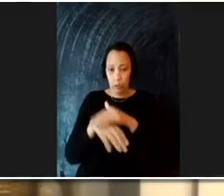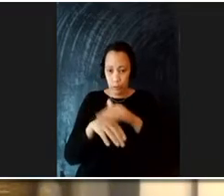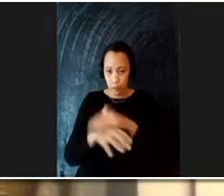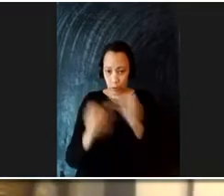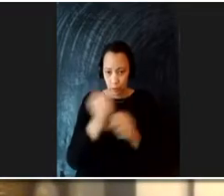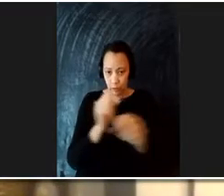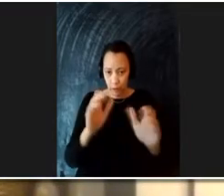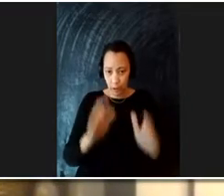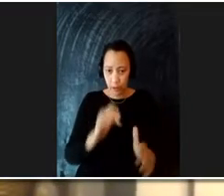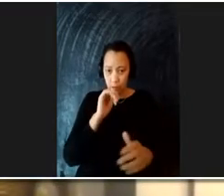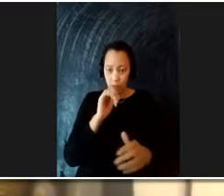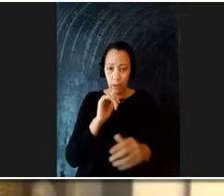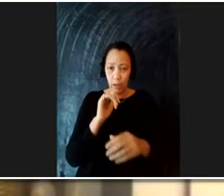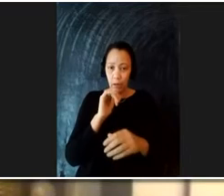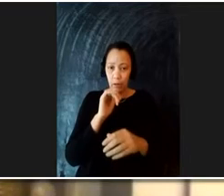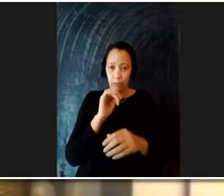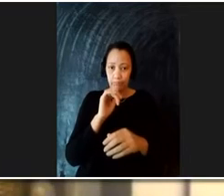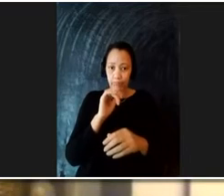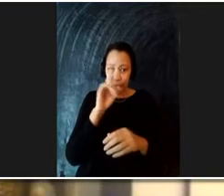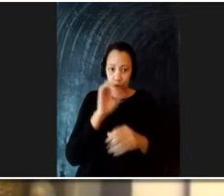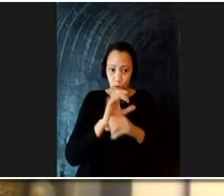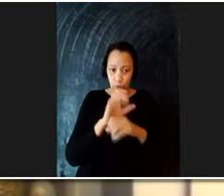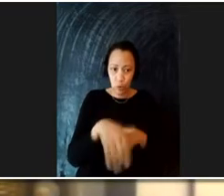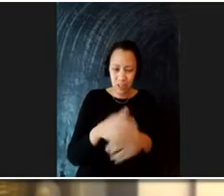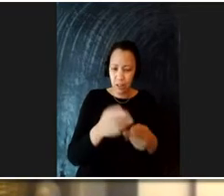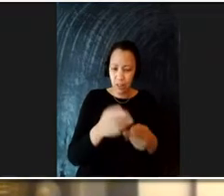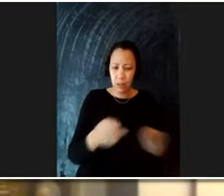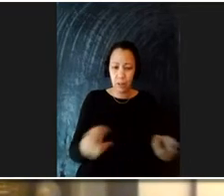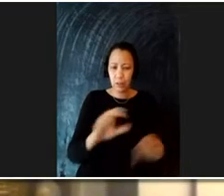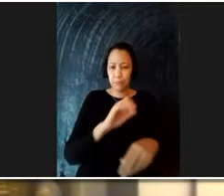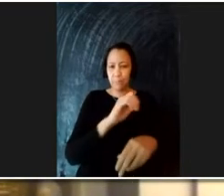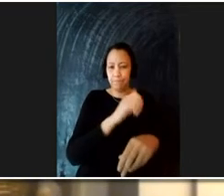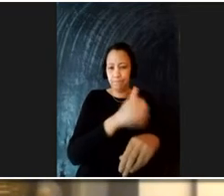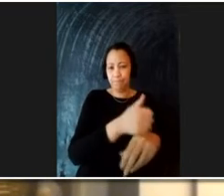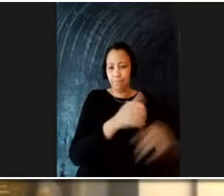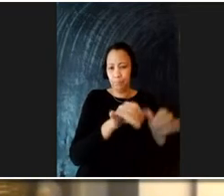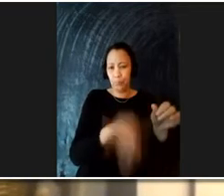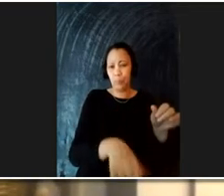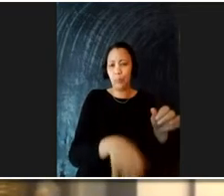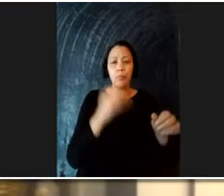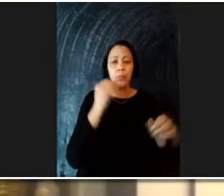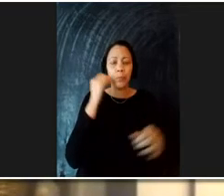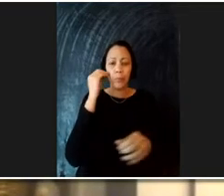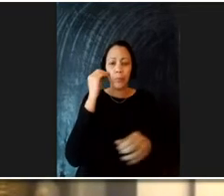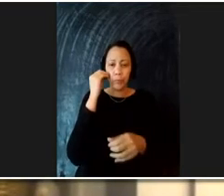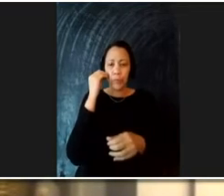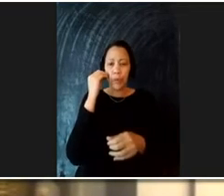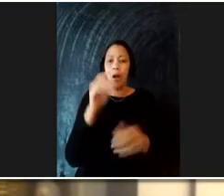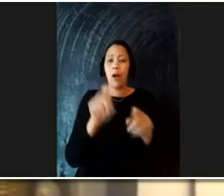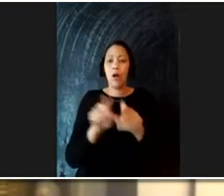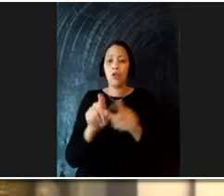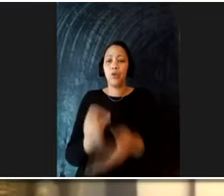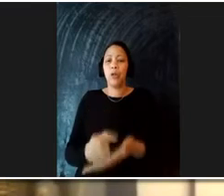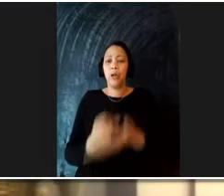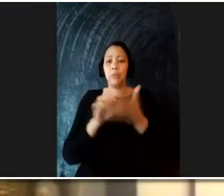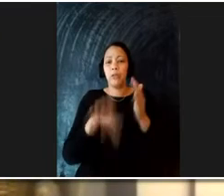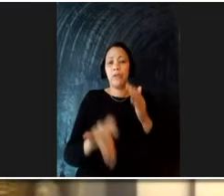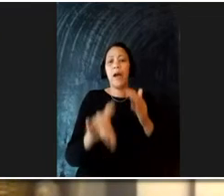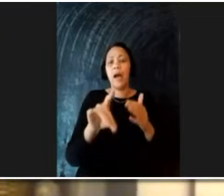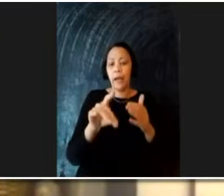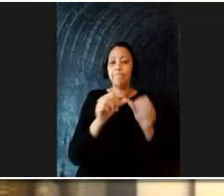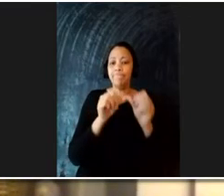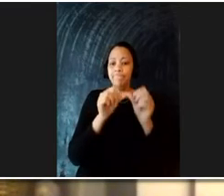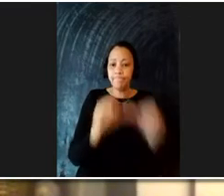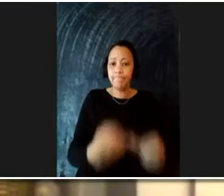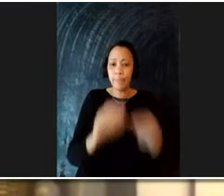council member questions at this time so we will move to the next witness before we call the next witness these are the uh witnesses that will